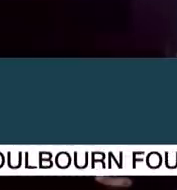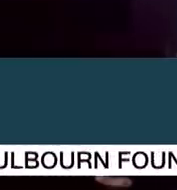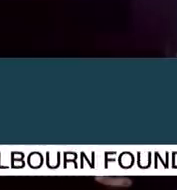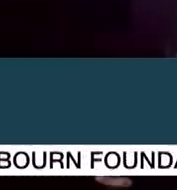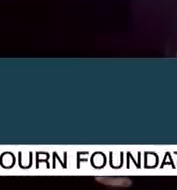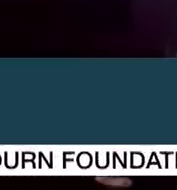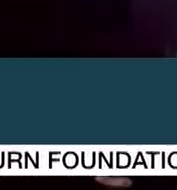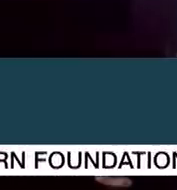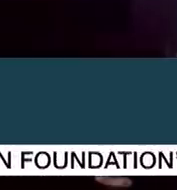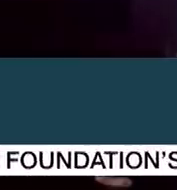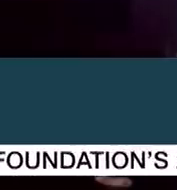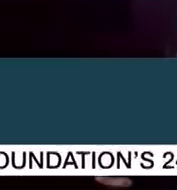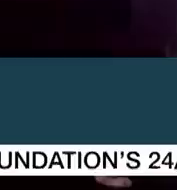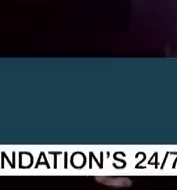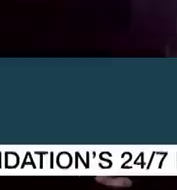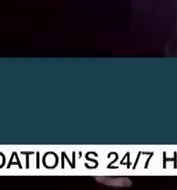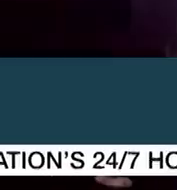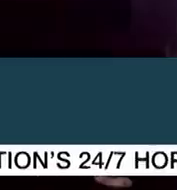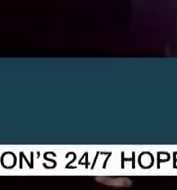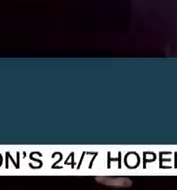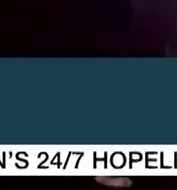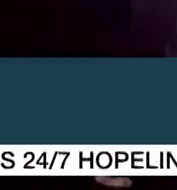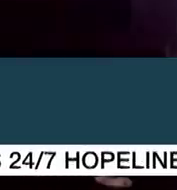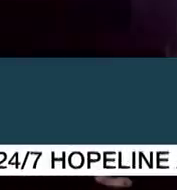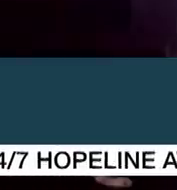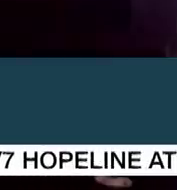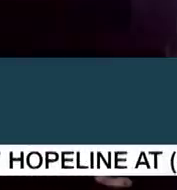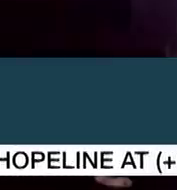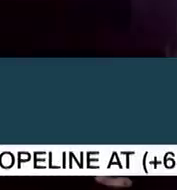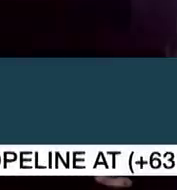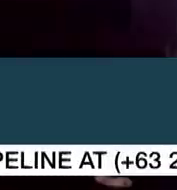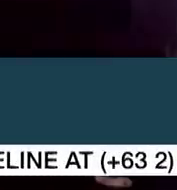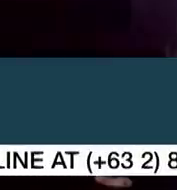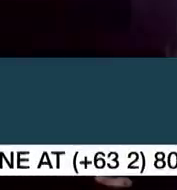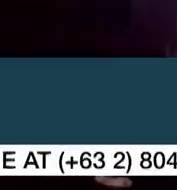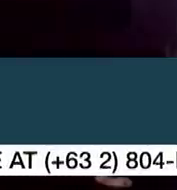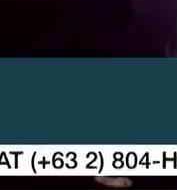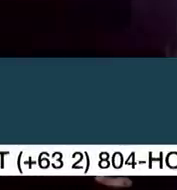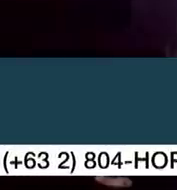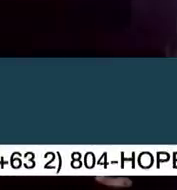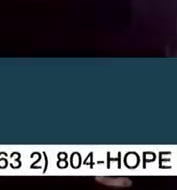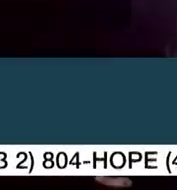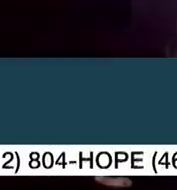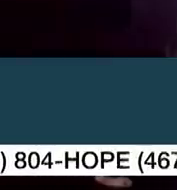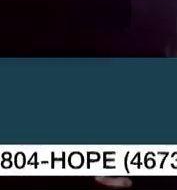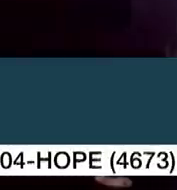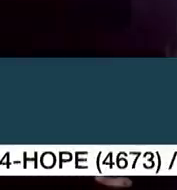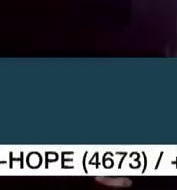to run. What does this decision tell you? And what does this decision tell the public?